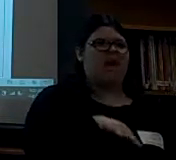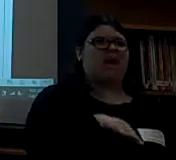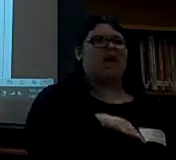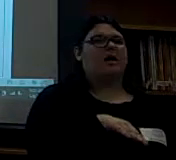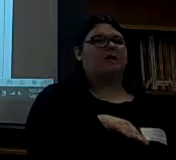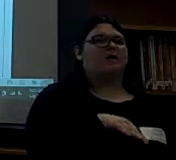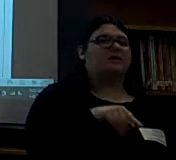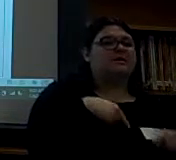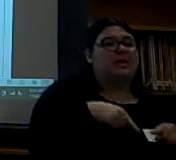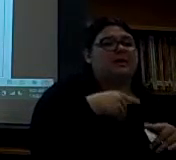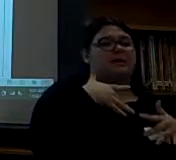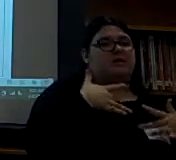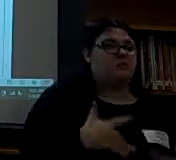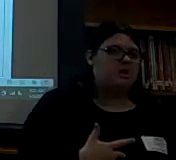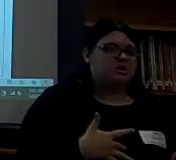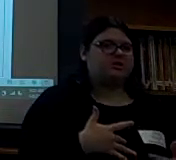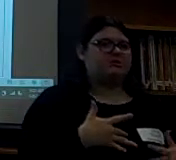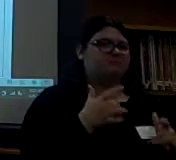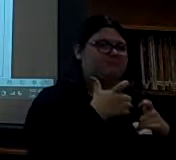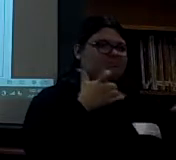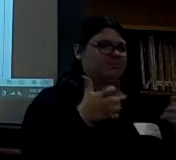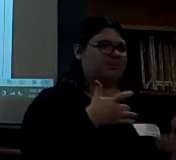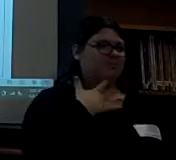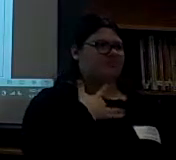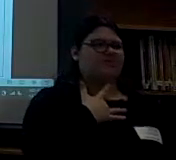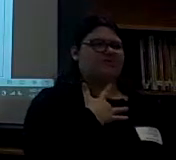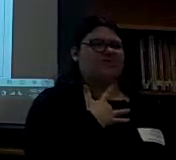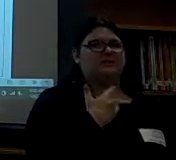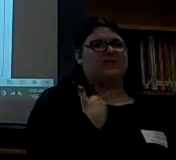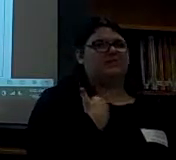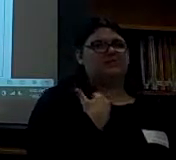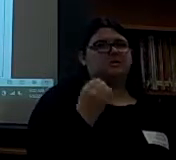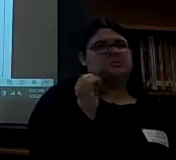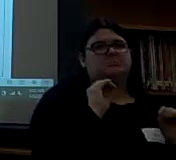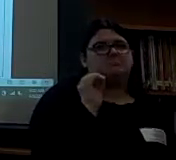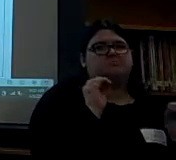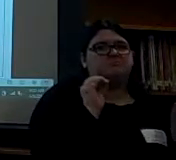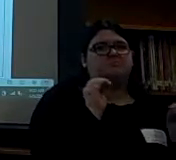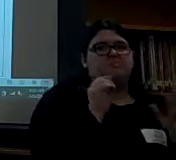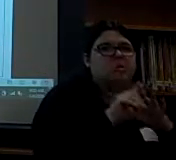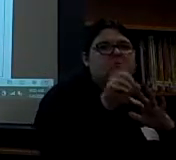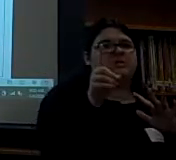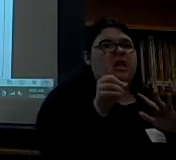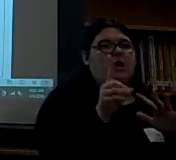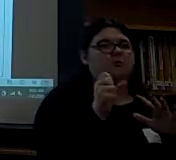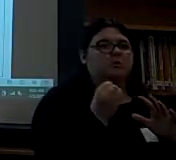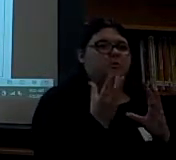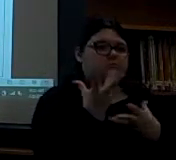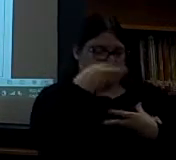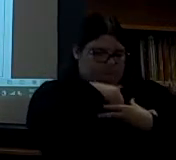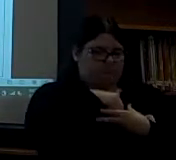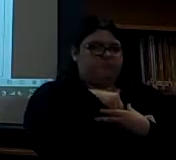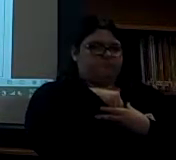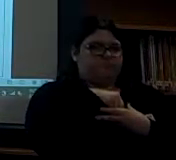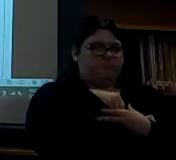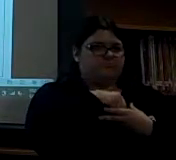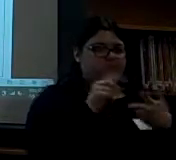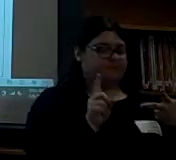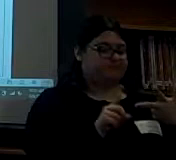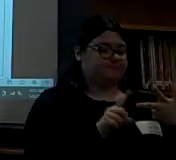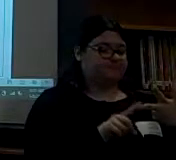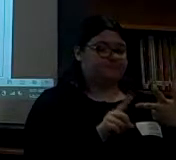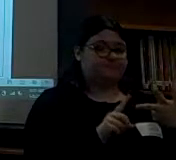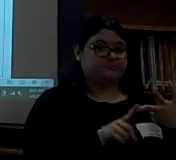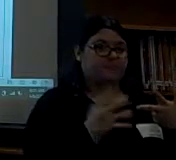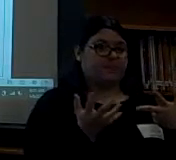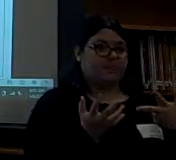even depression. These are these big feelings that they have that have no way to escape, and they just turn it in on themselves. Now, the third thing that